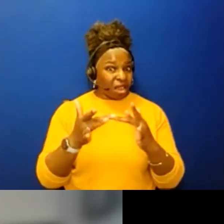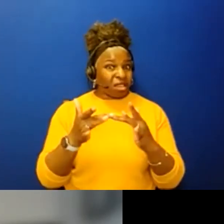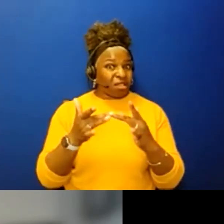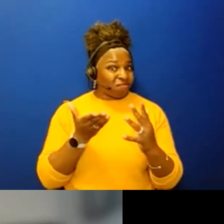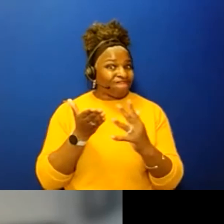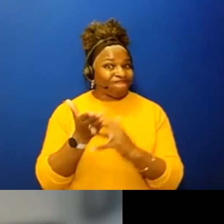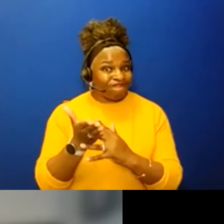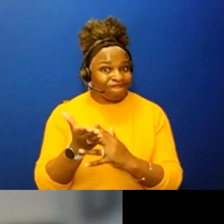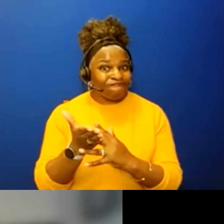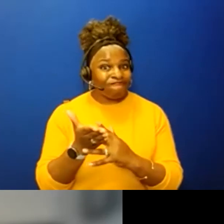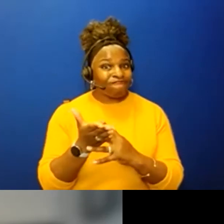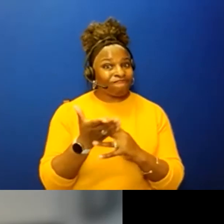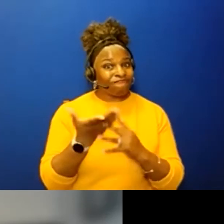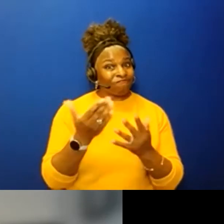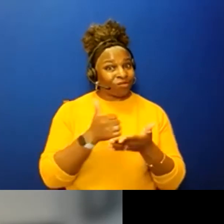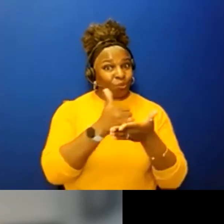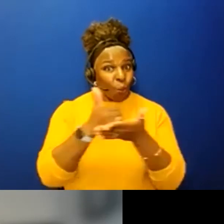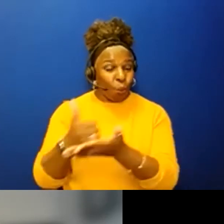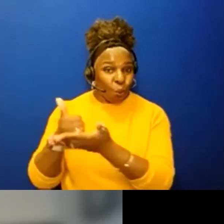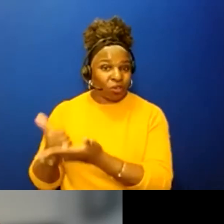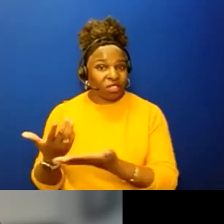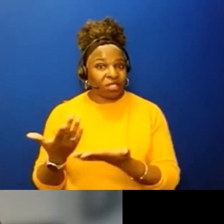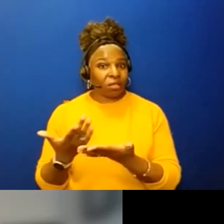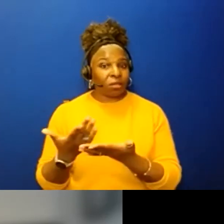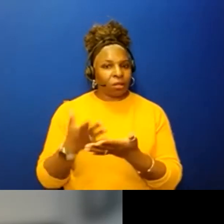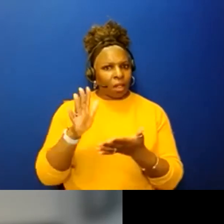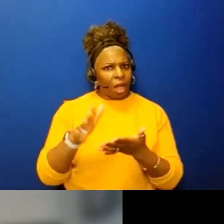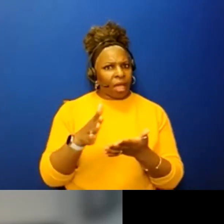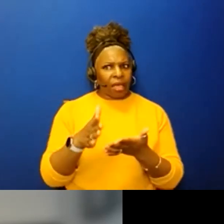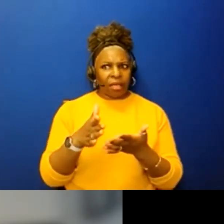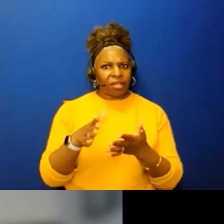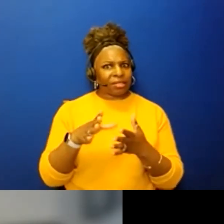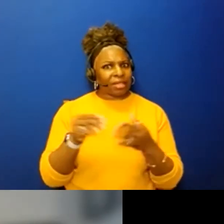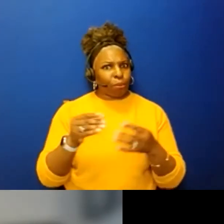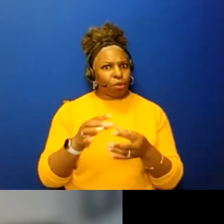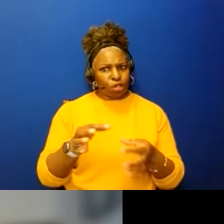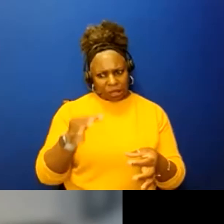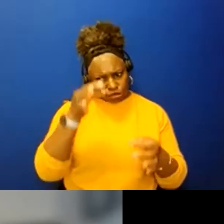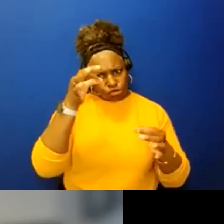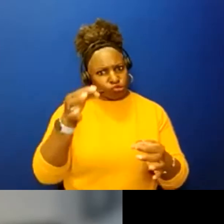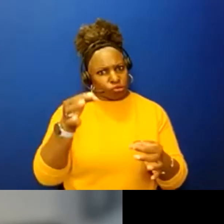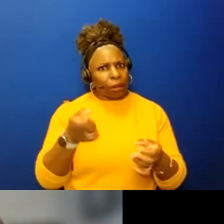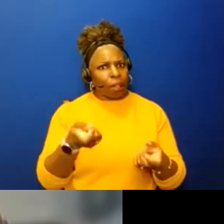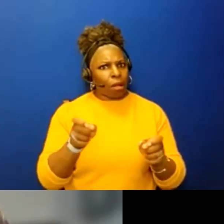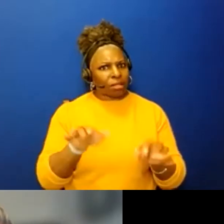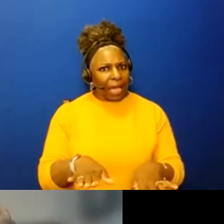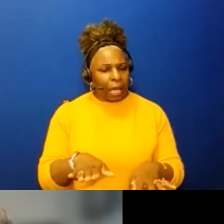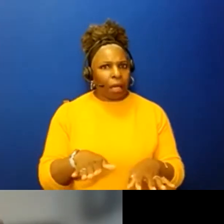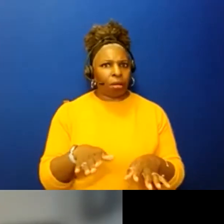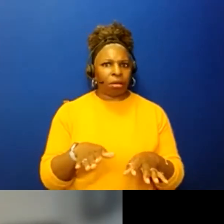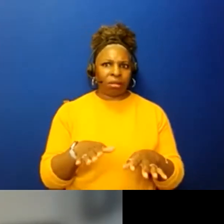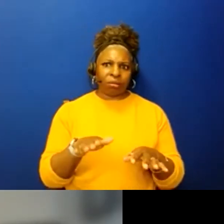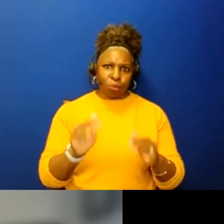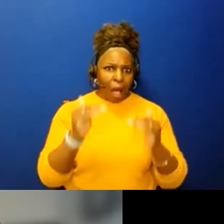more strict lockdowns, where the restrictions were at their kind of peak. So we were running lots of